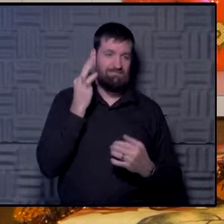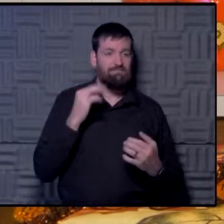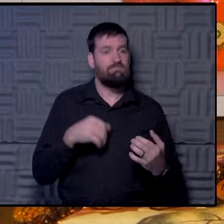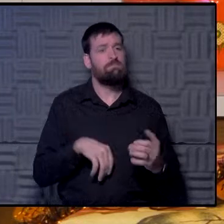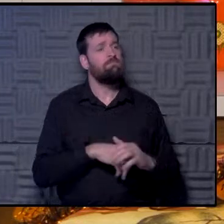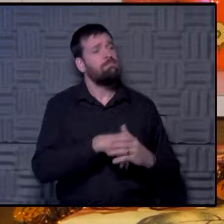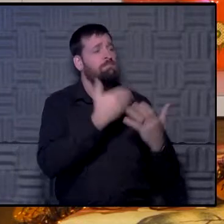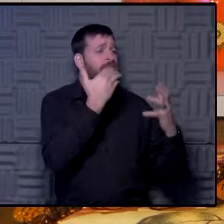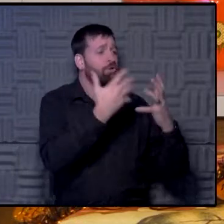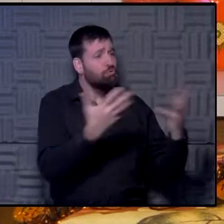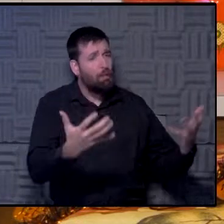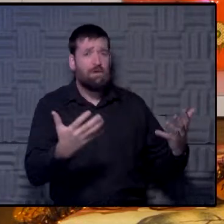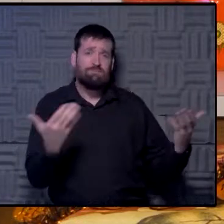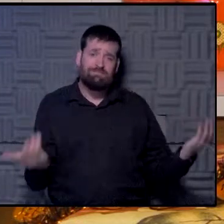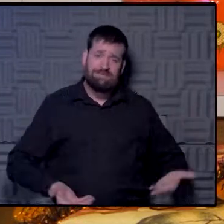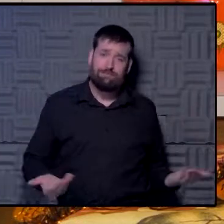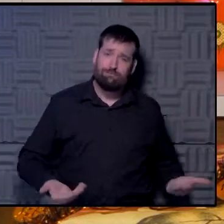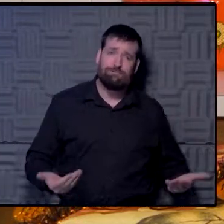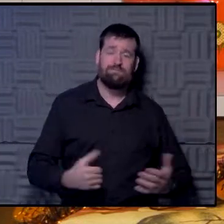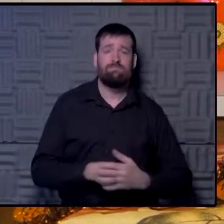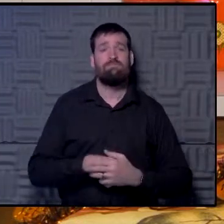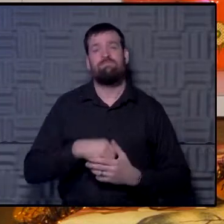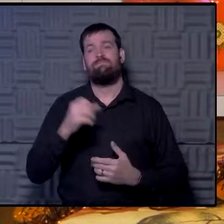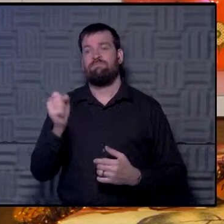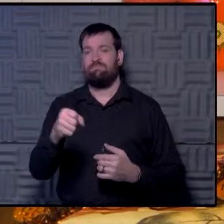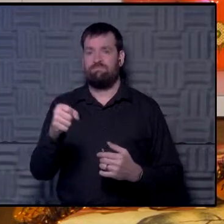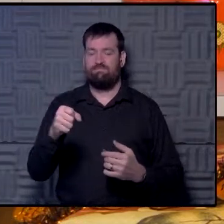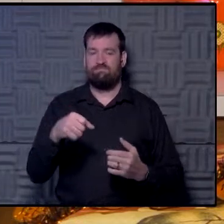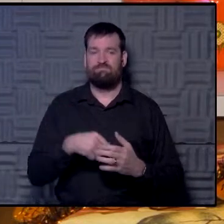Well, thank you so much for having us. And yeah,